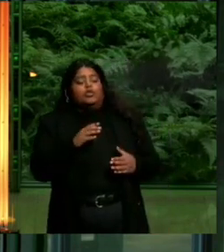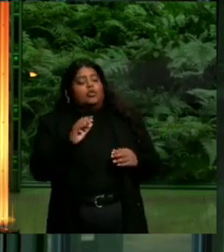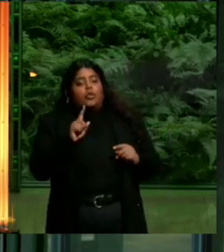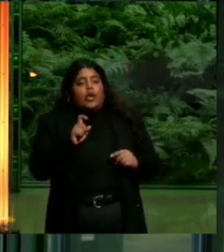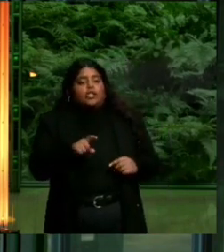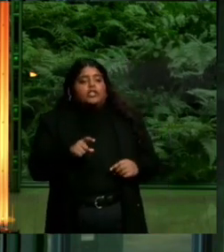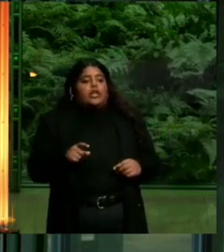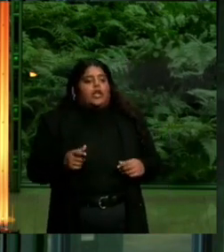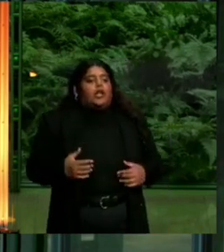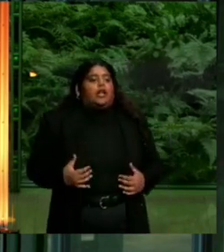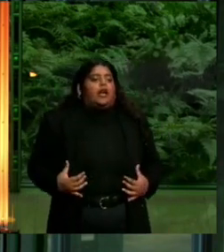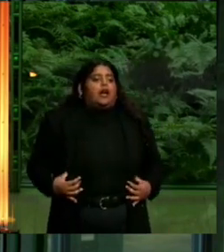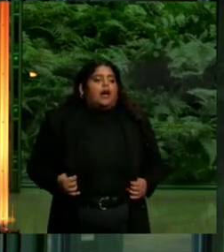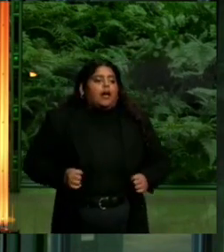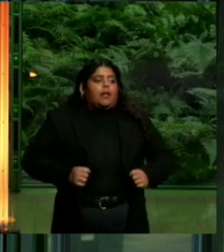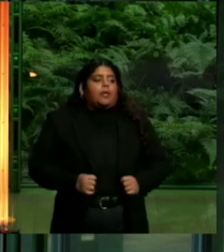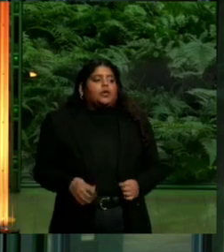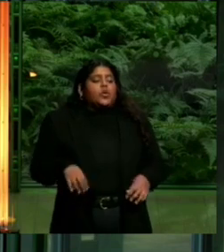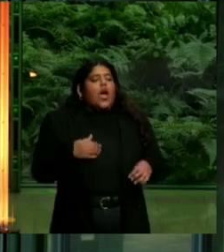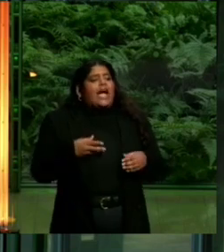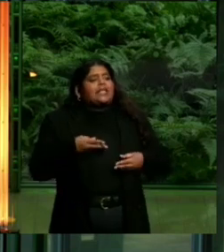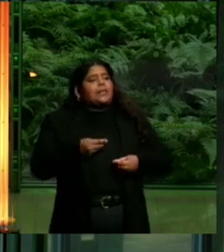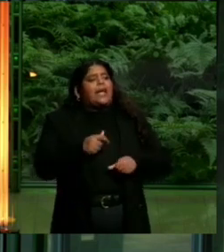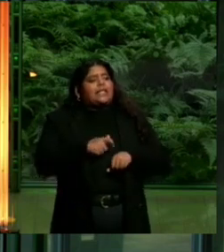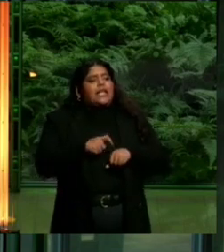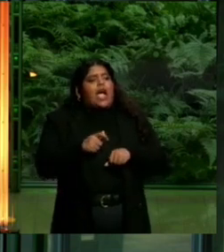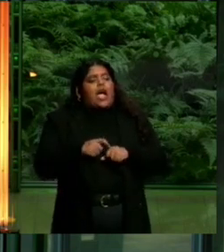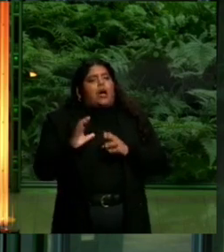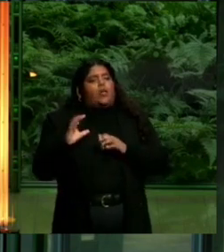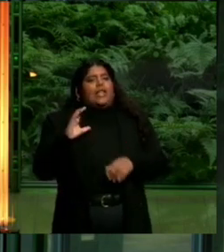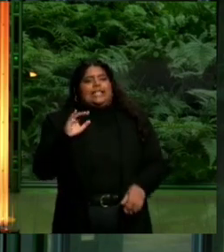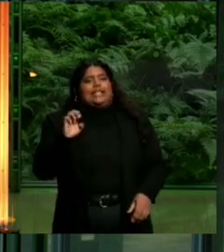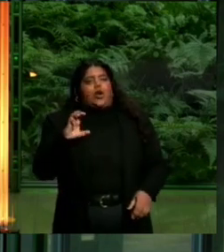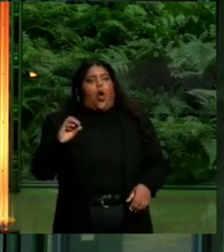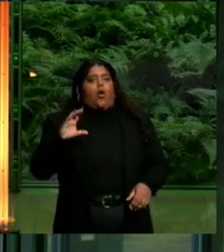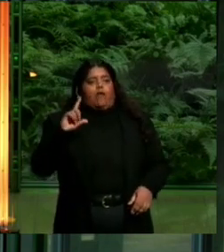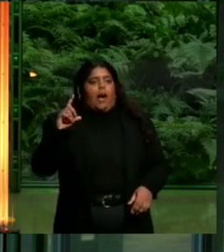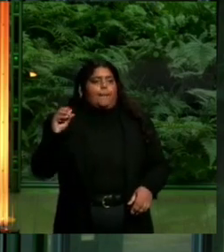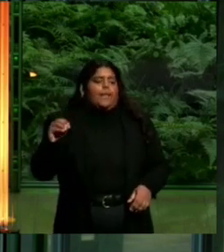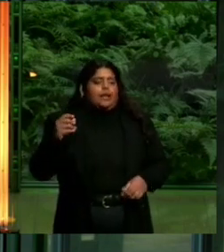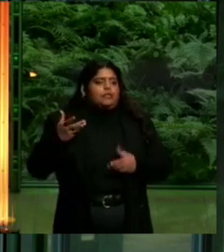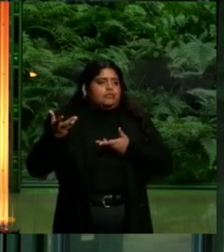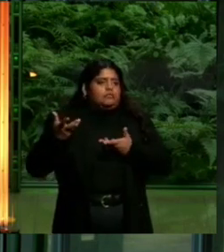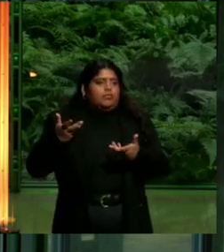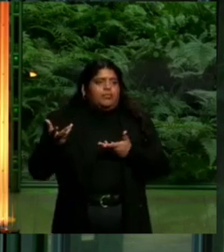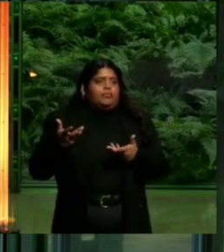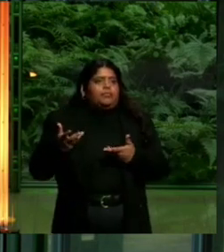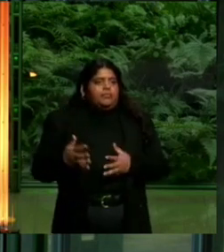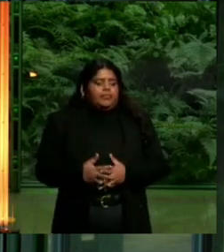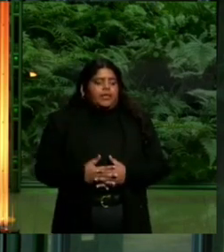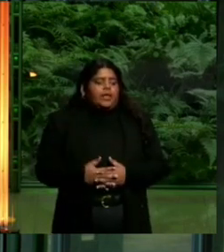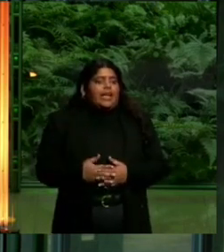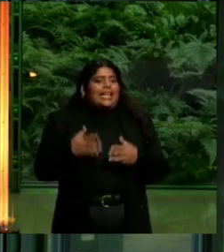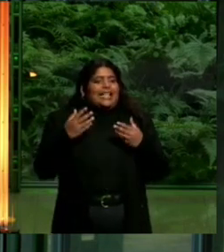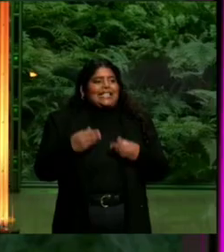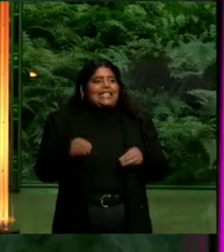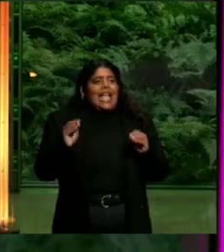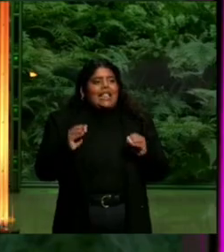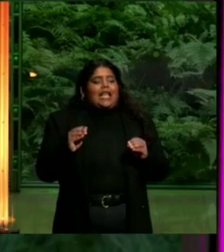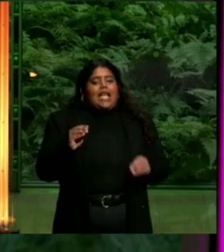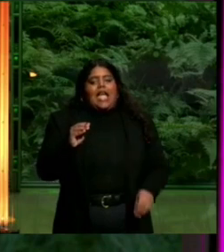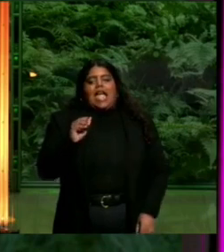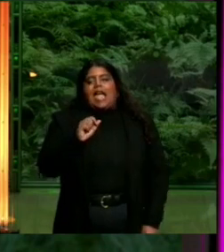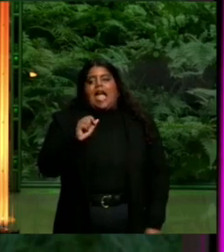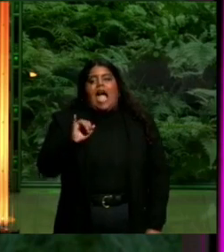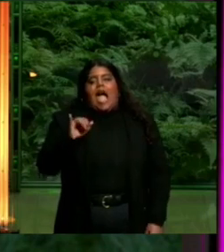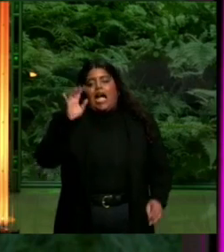So I spent some time with a CEO of a company that is selling AI-generated